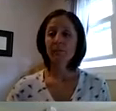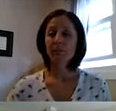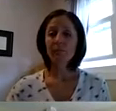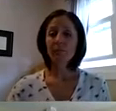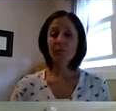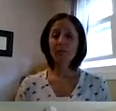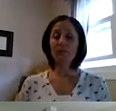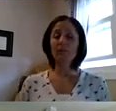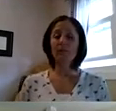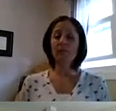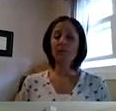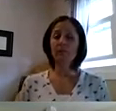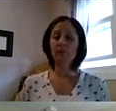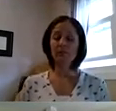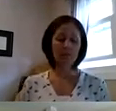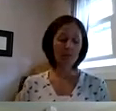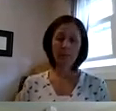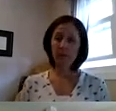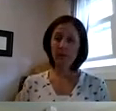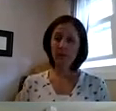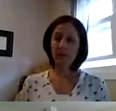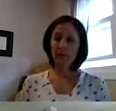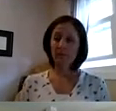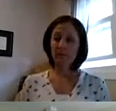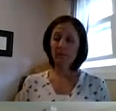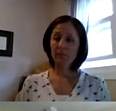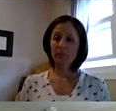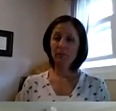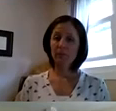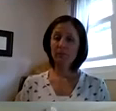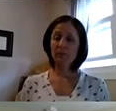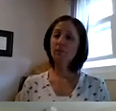up there, actually two questions. One is just, so for